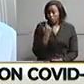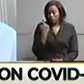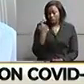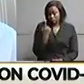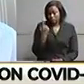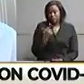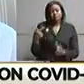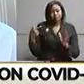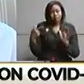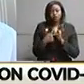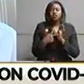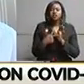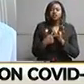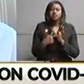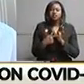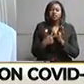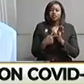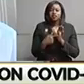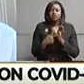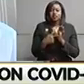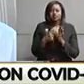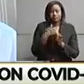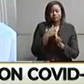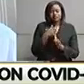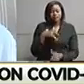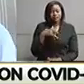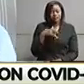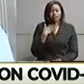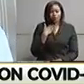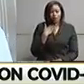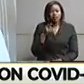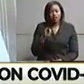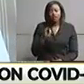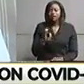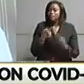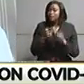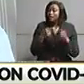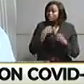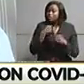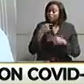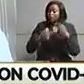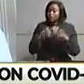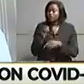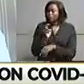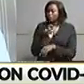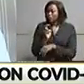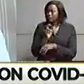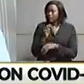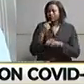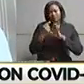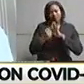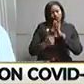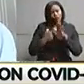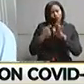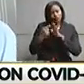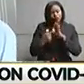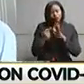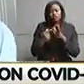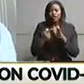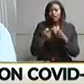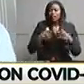point that I am a bit concerned about. I am therefore monitoring the situation. Let us